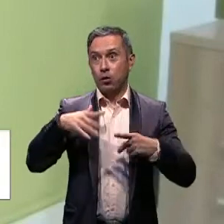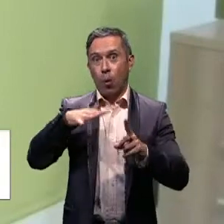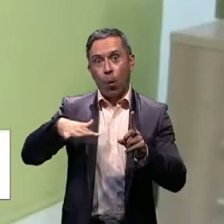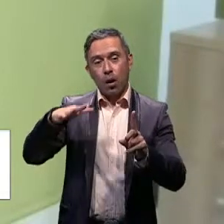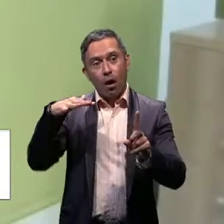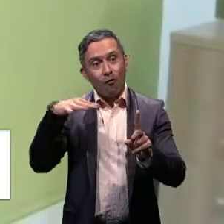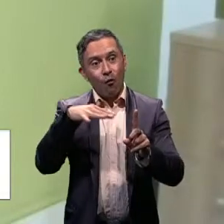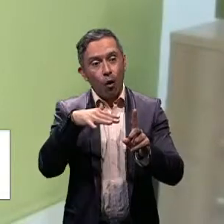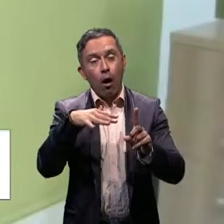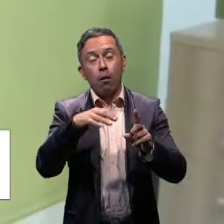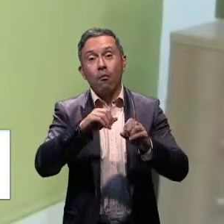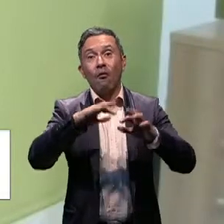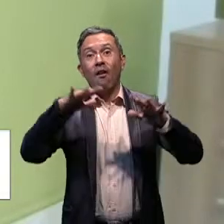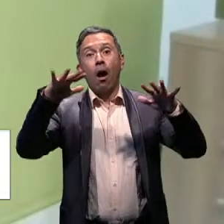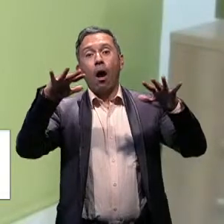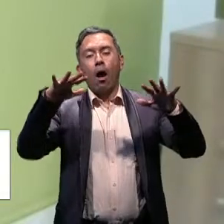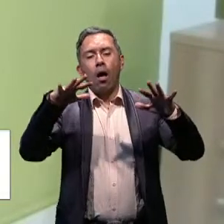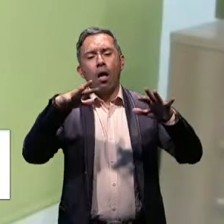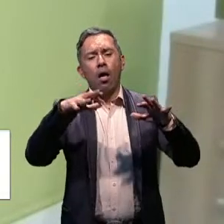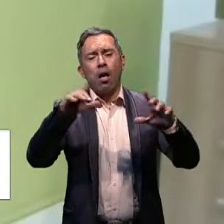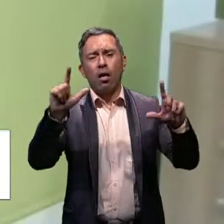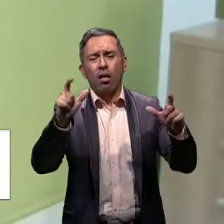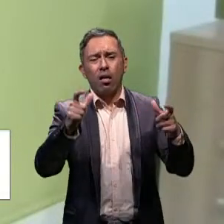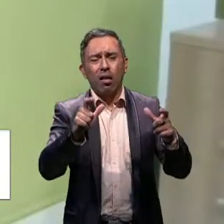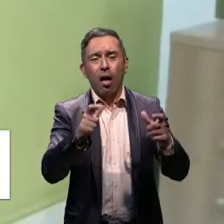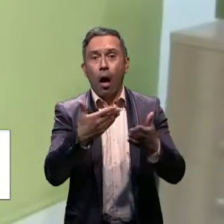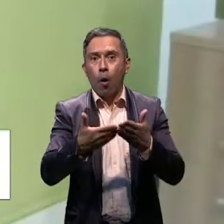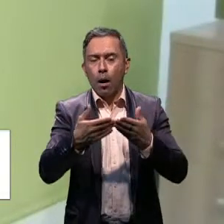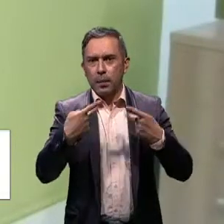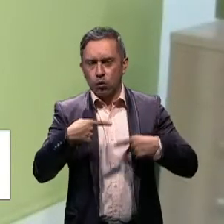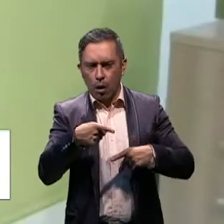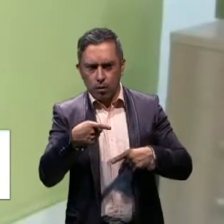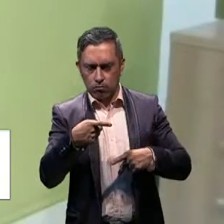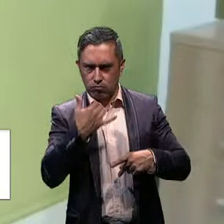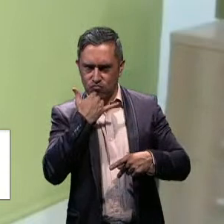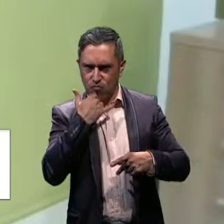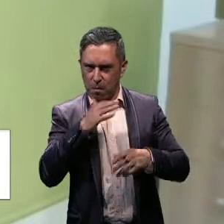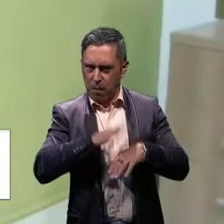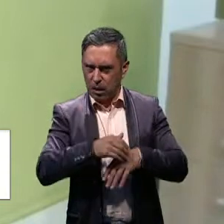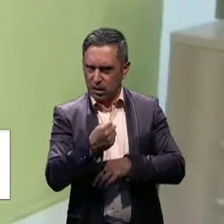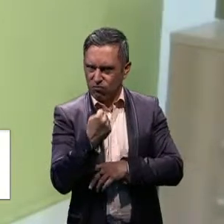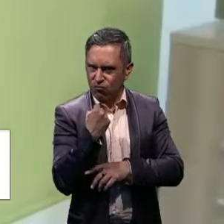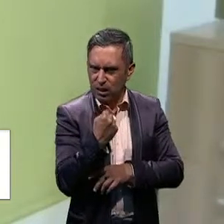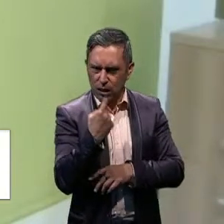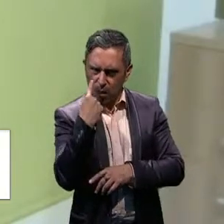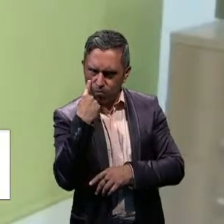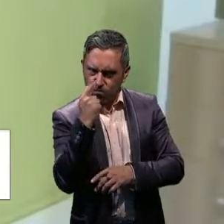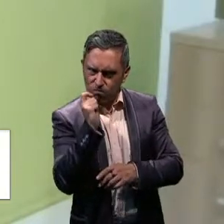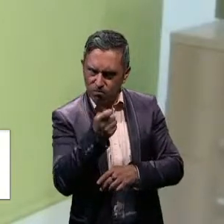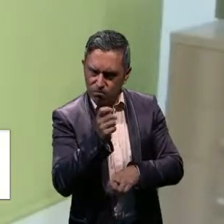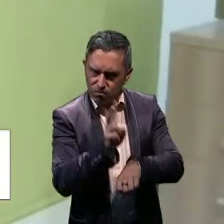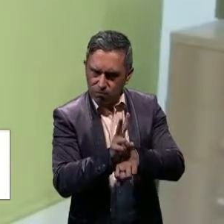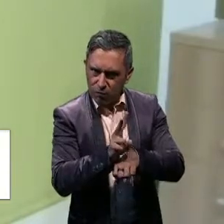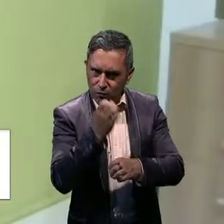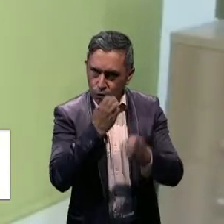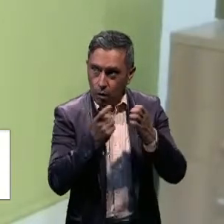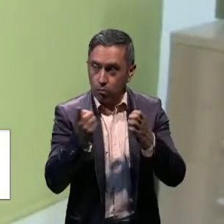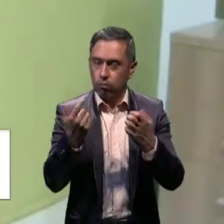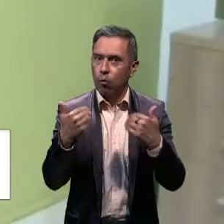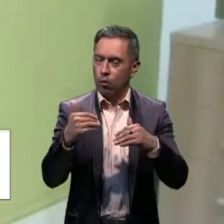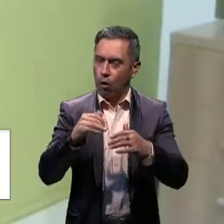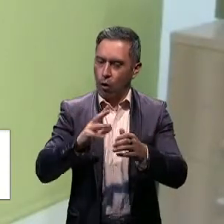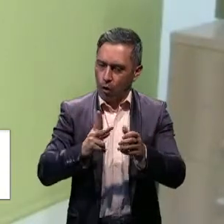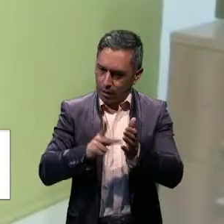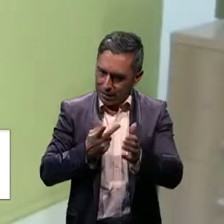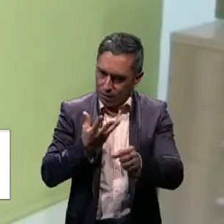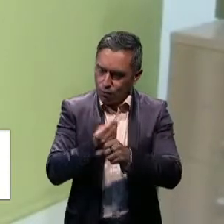recovering the brightness of our previous democracies. It has been a panel with